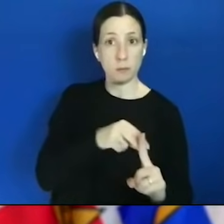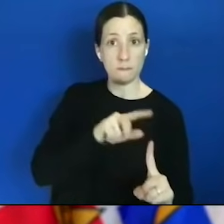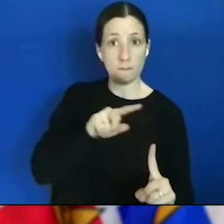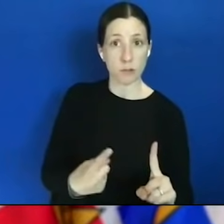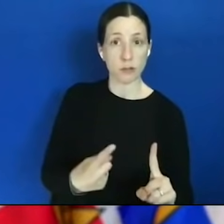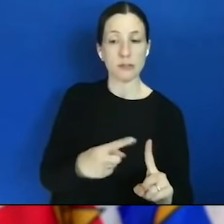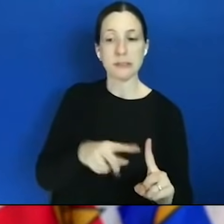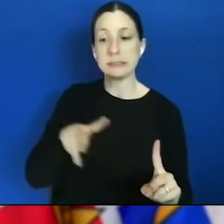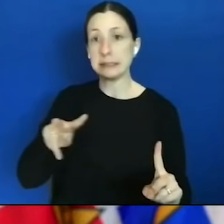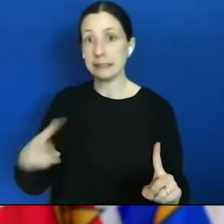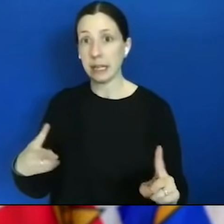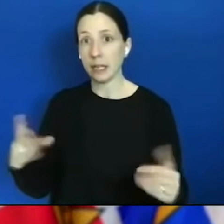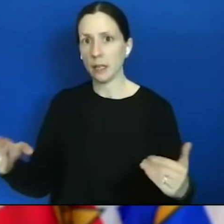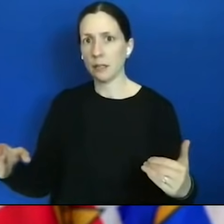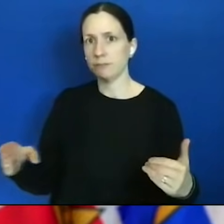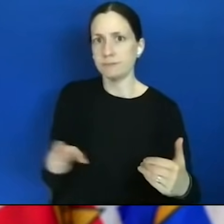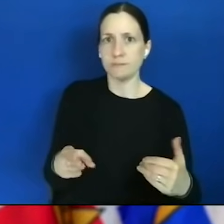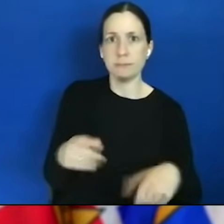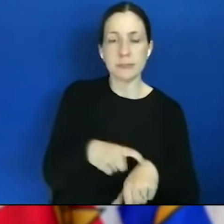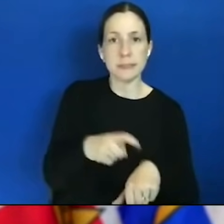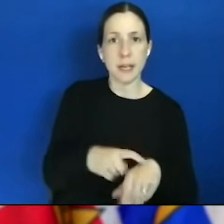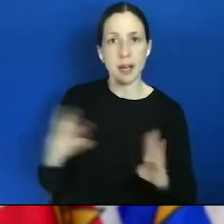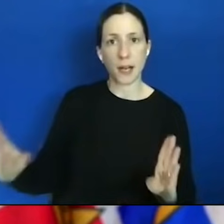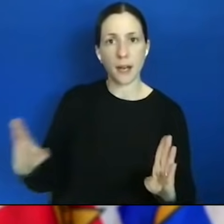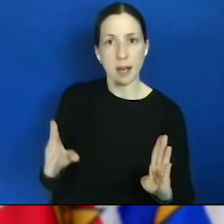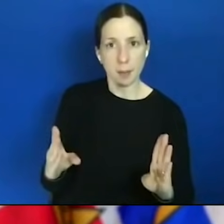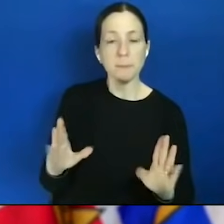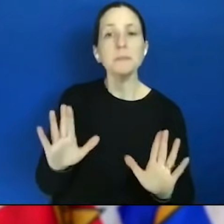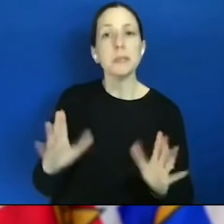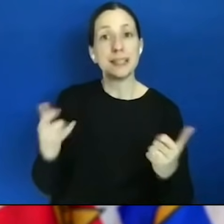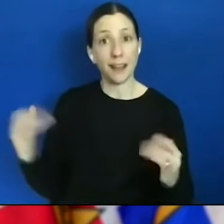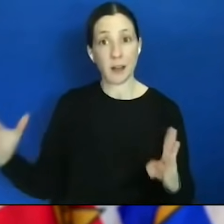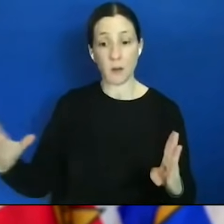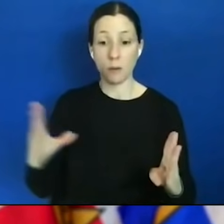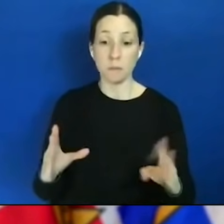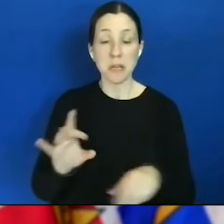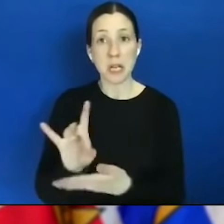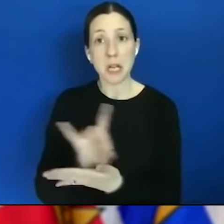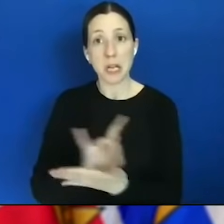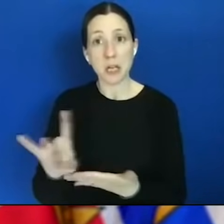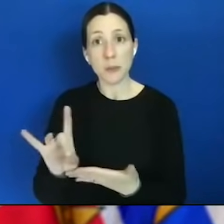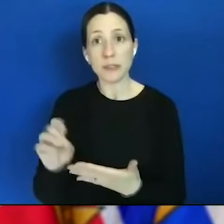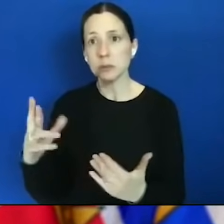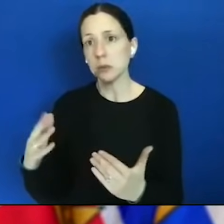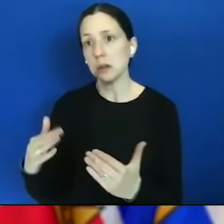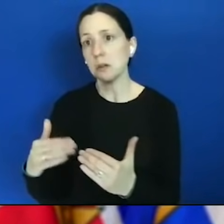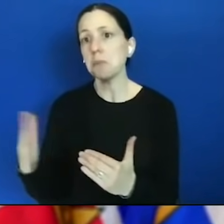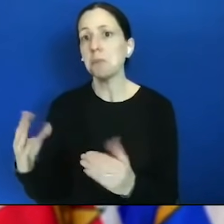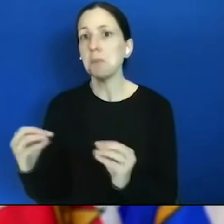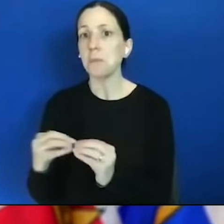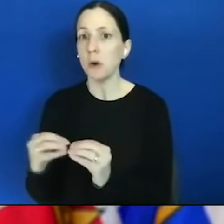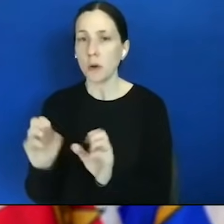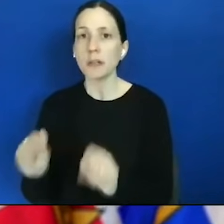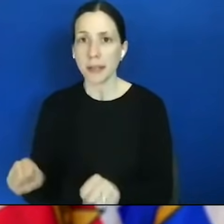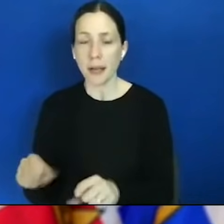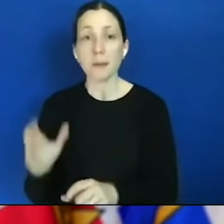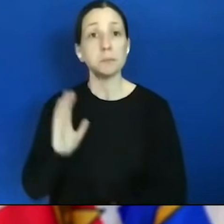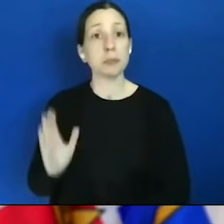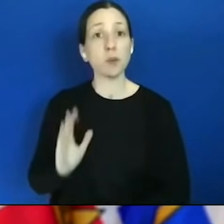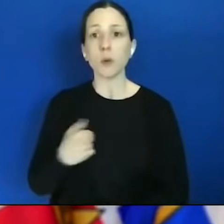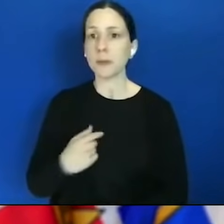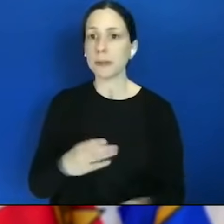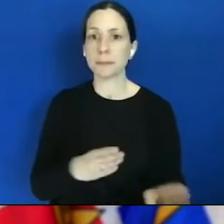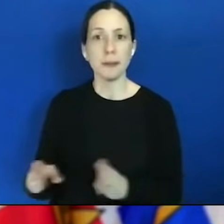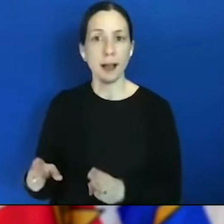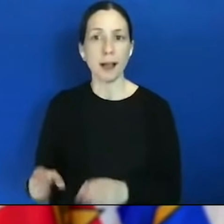1 and dose 2 to be at minimum 8 weeks compared to the 16 weeks that we were working with early